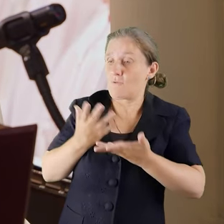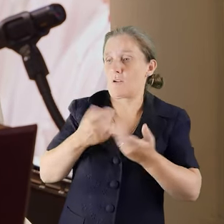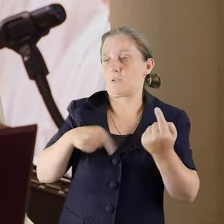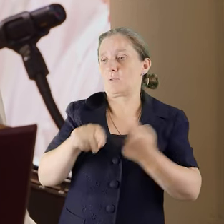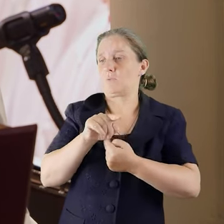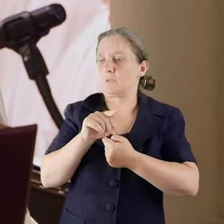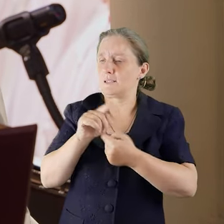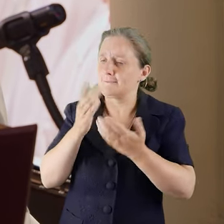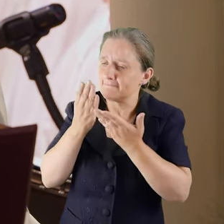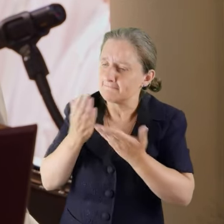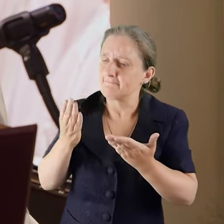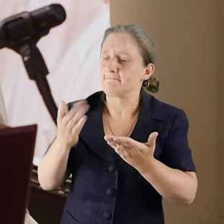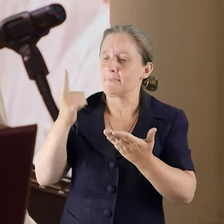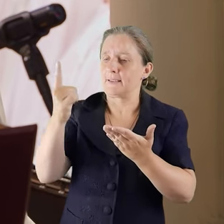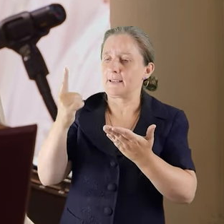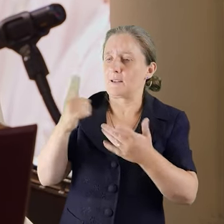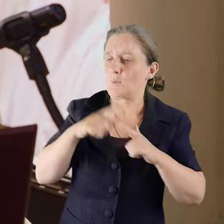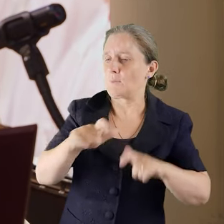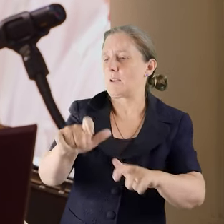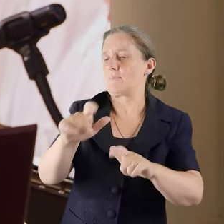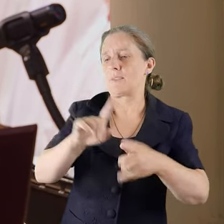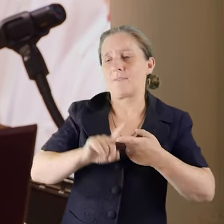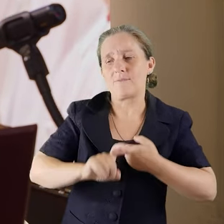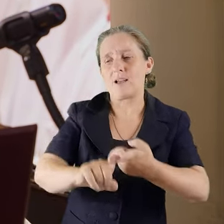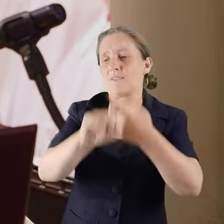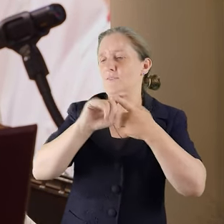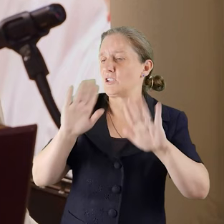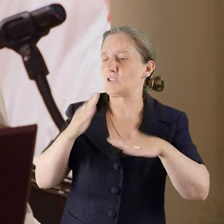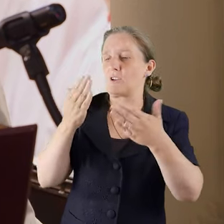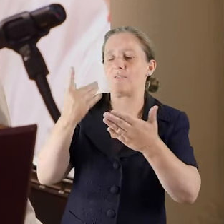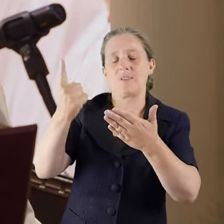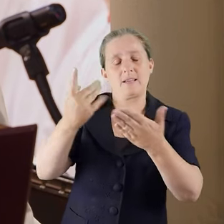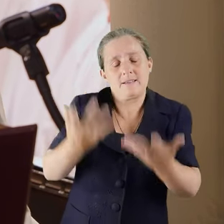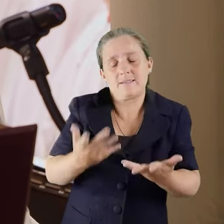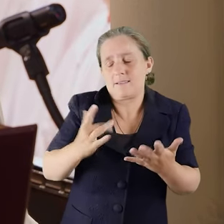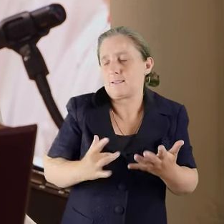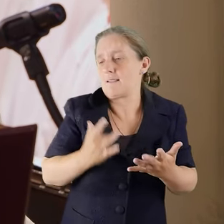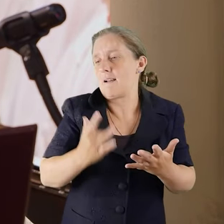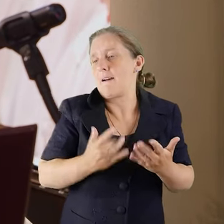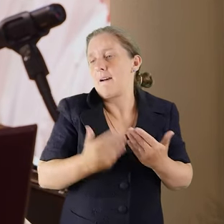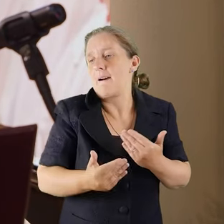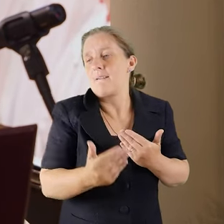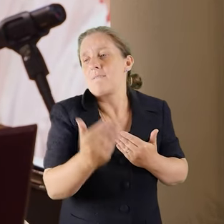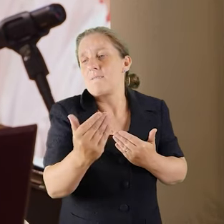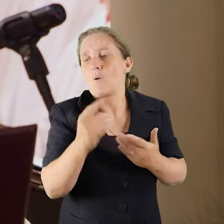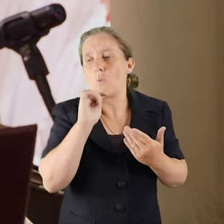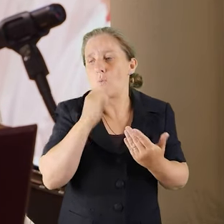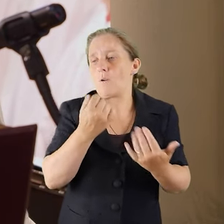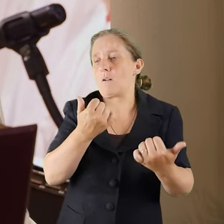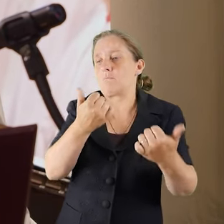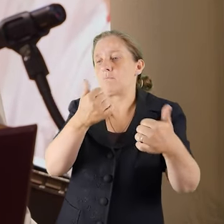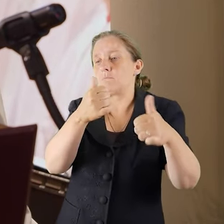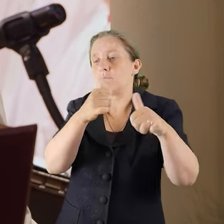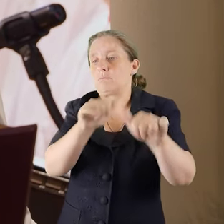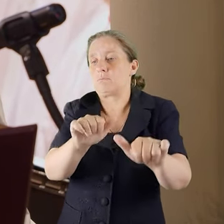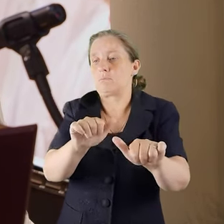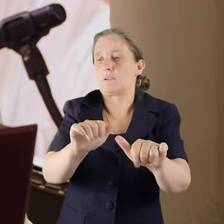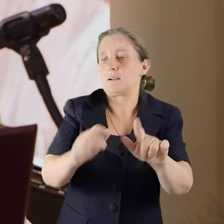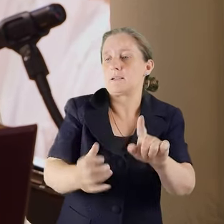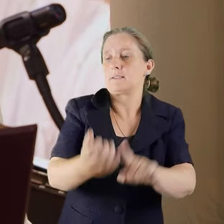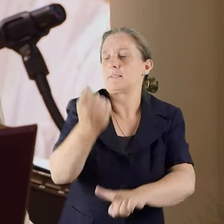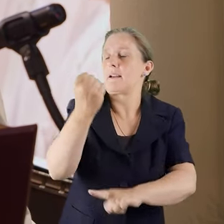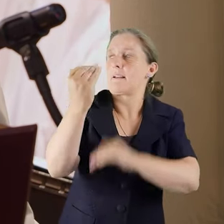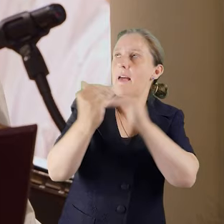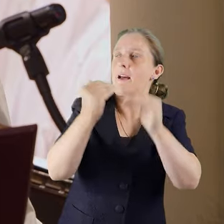we beseech thee that we may so faithfully serve thee in this life that we fail not finally to attain thy